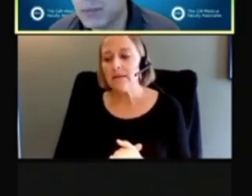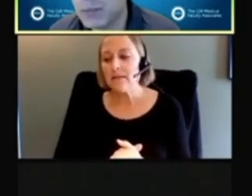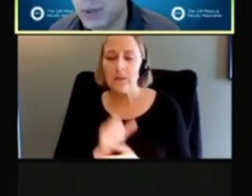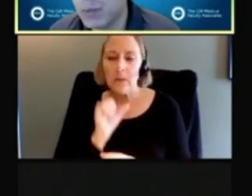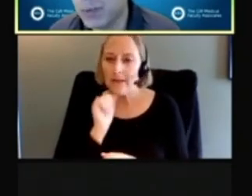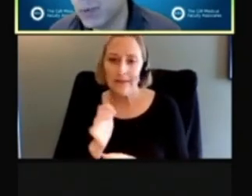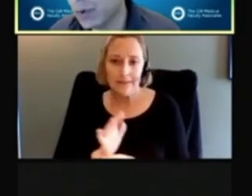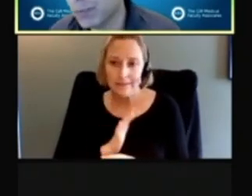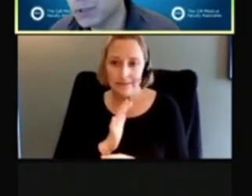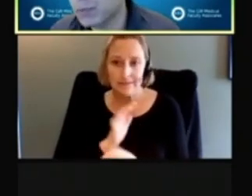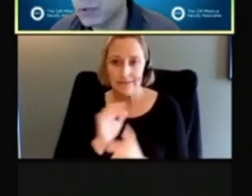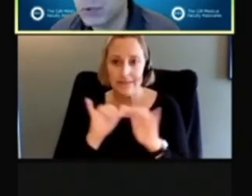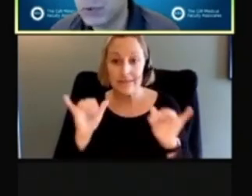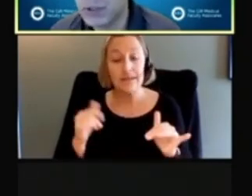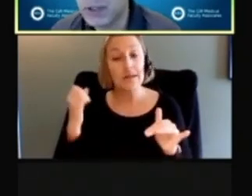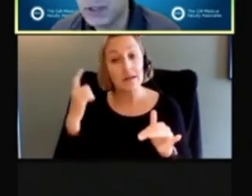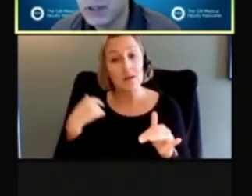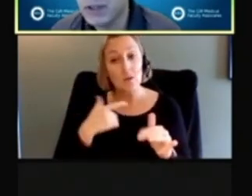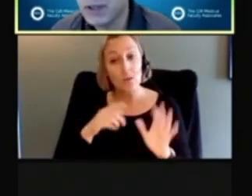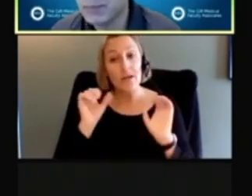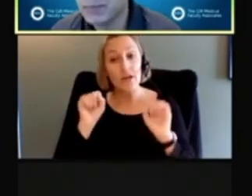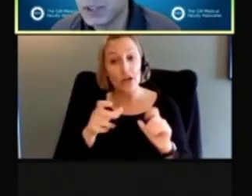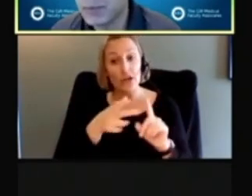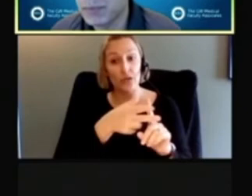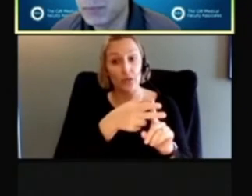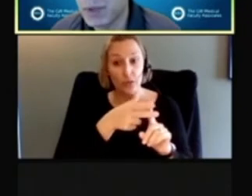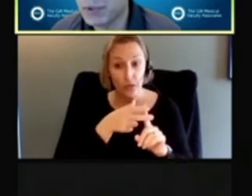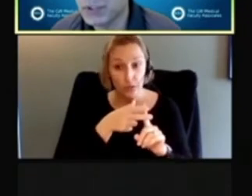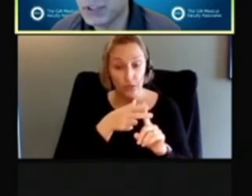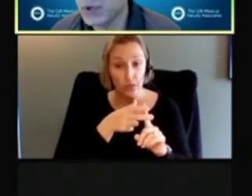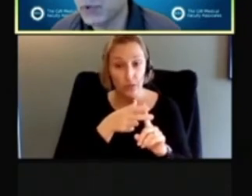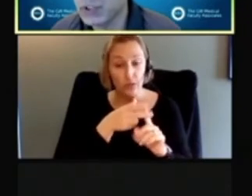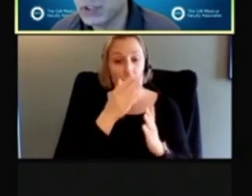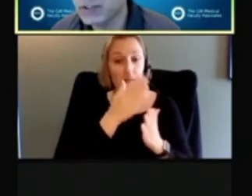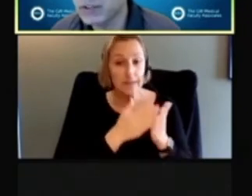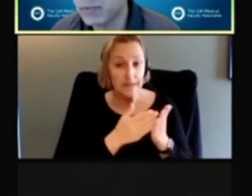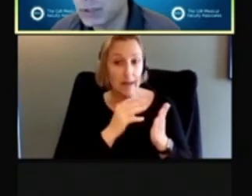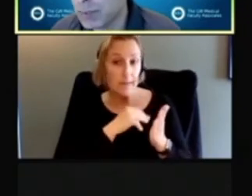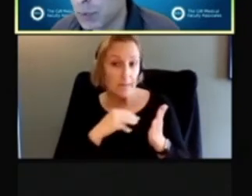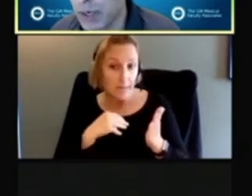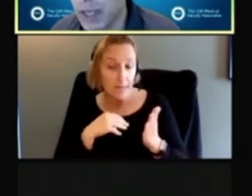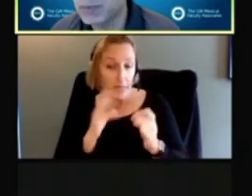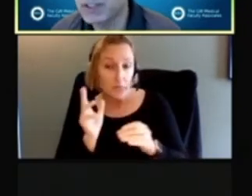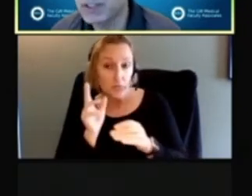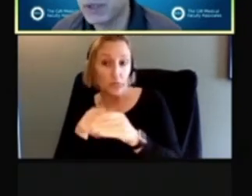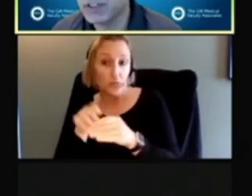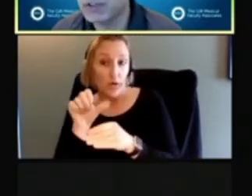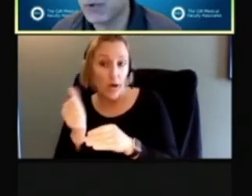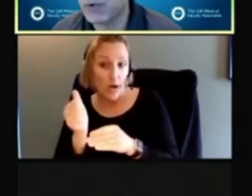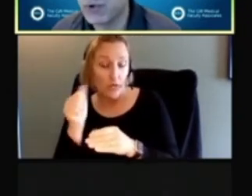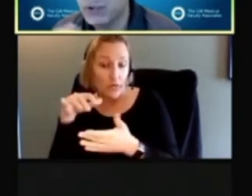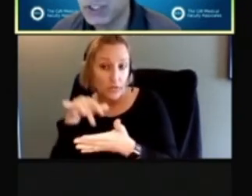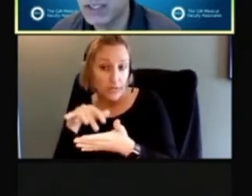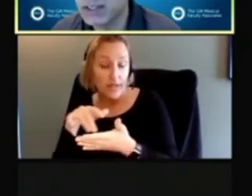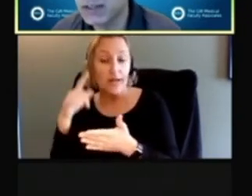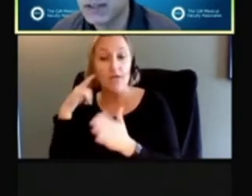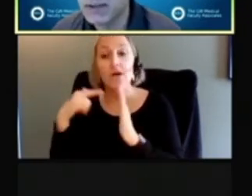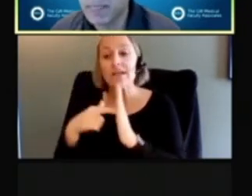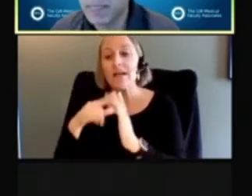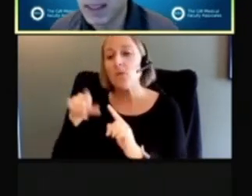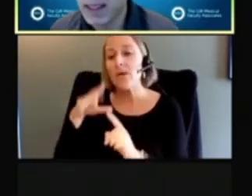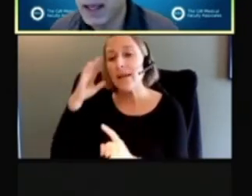And we were able to recruit some members into other studies. So for example, when Headspace wanted to further